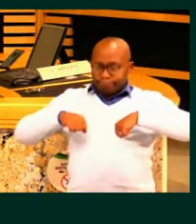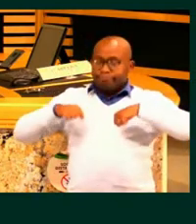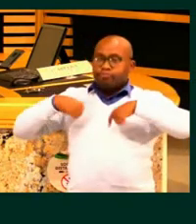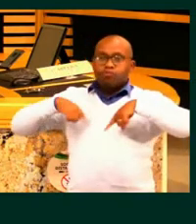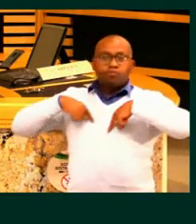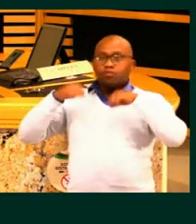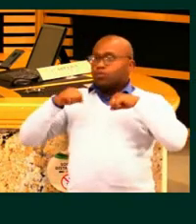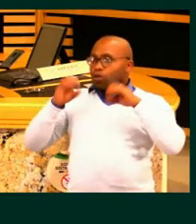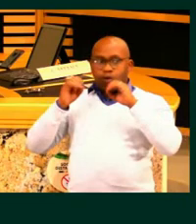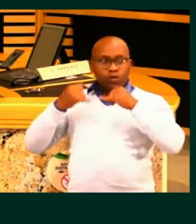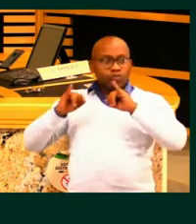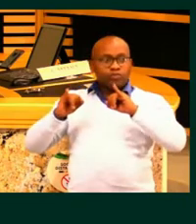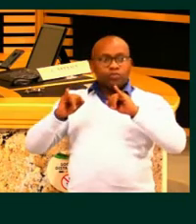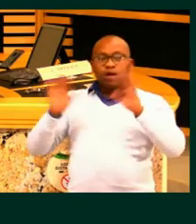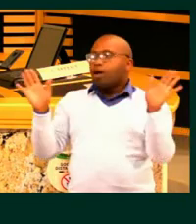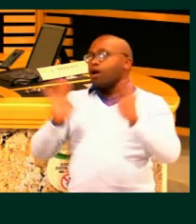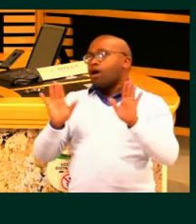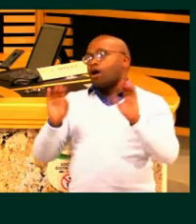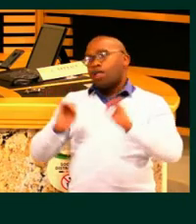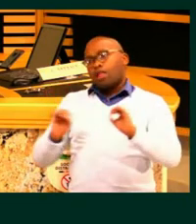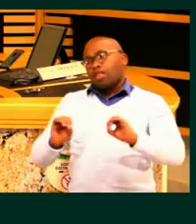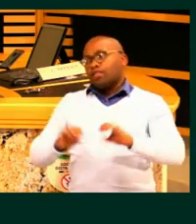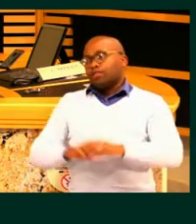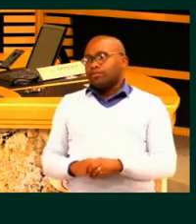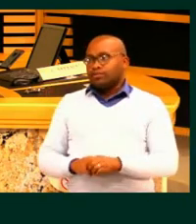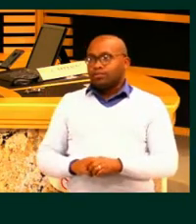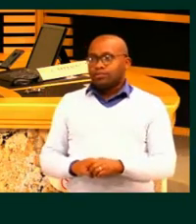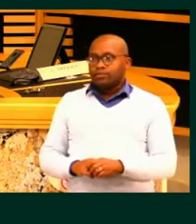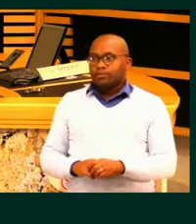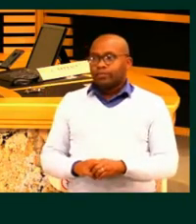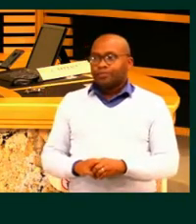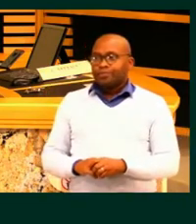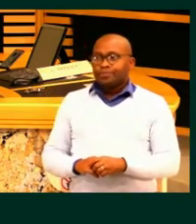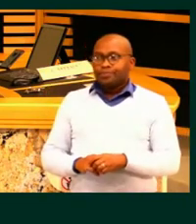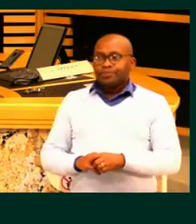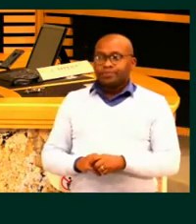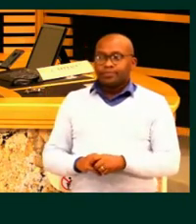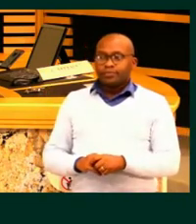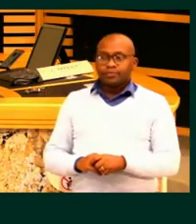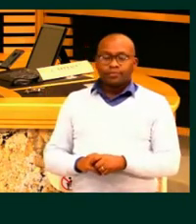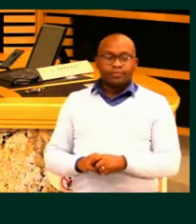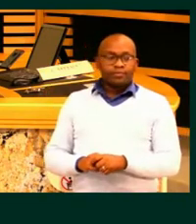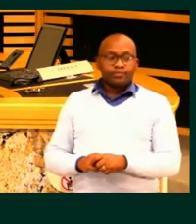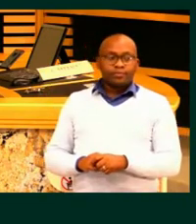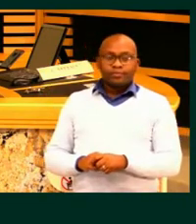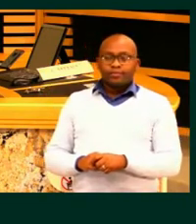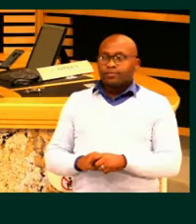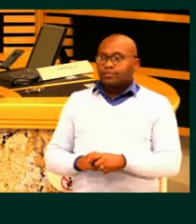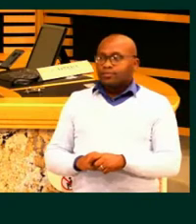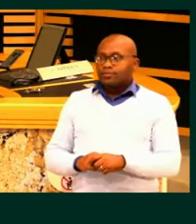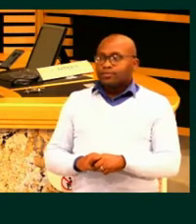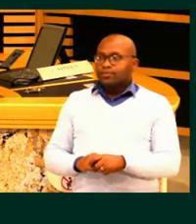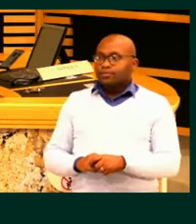objection thank you very much honorable members I will now ask the